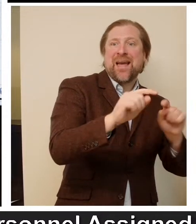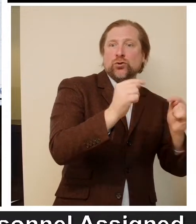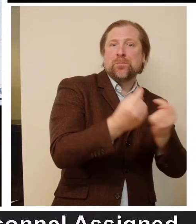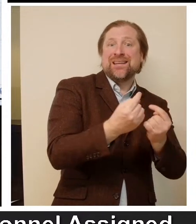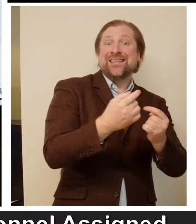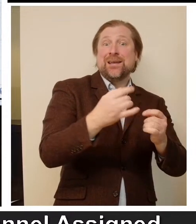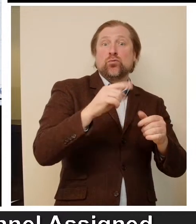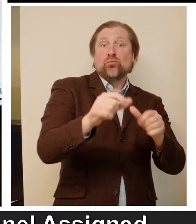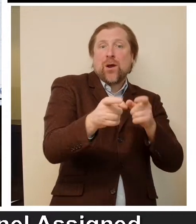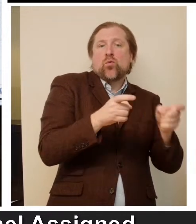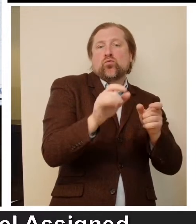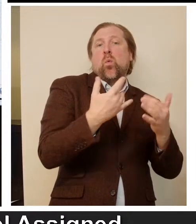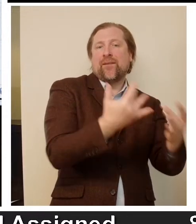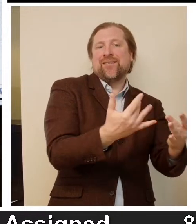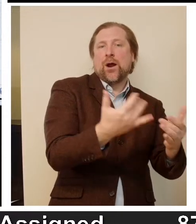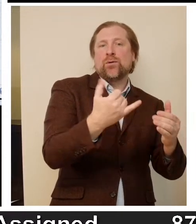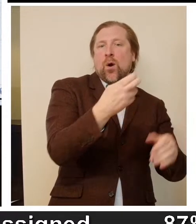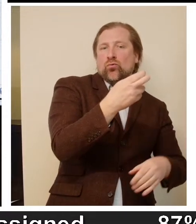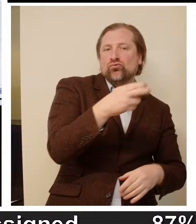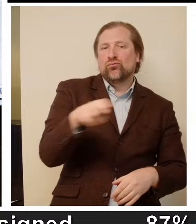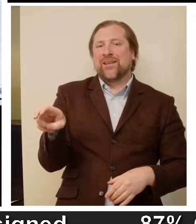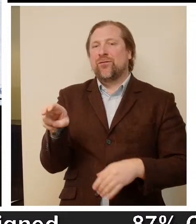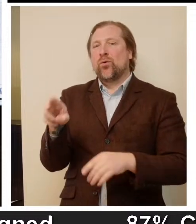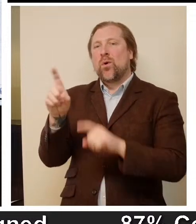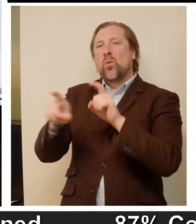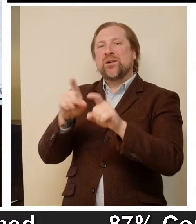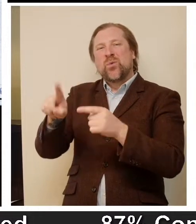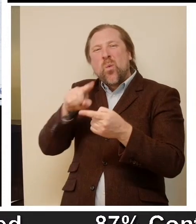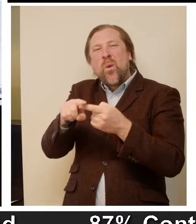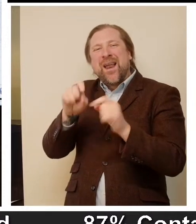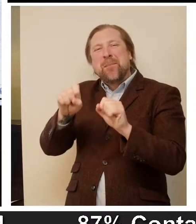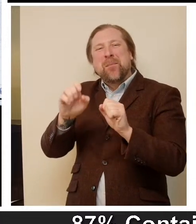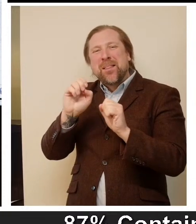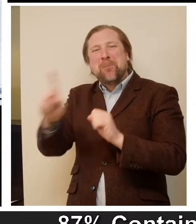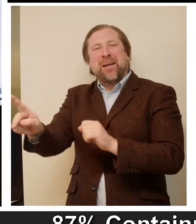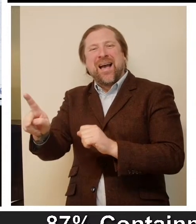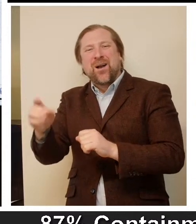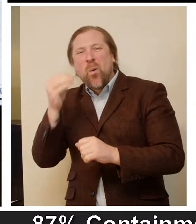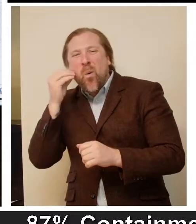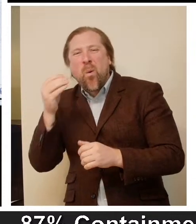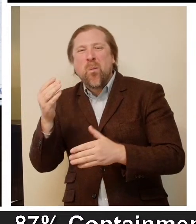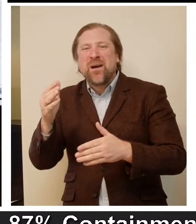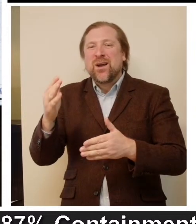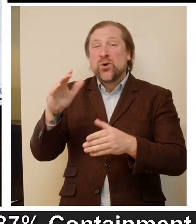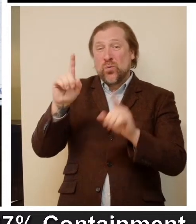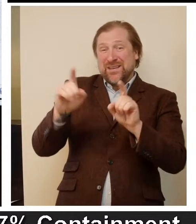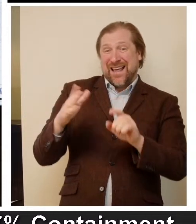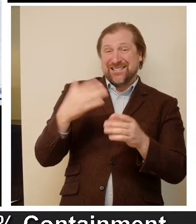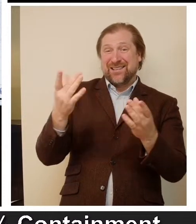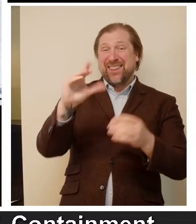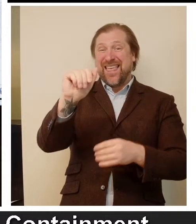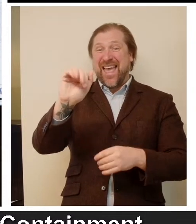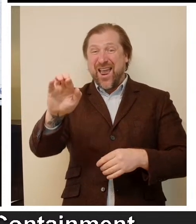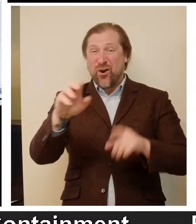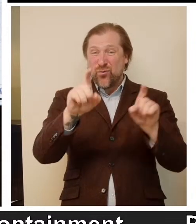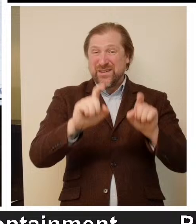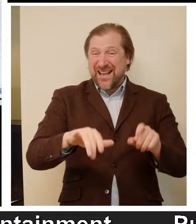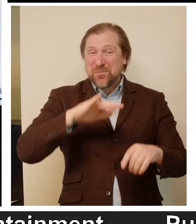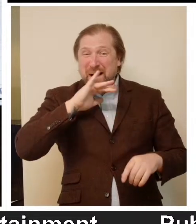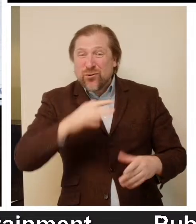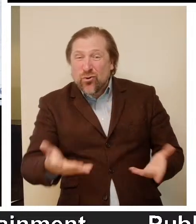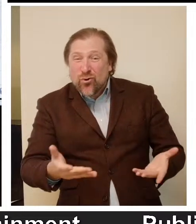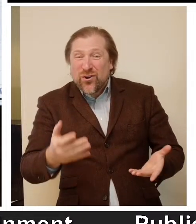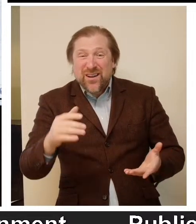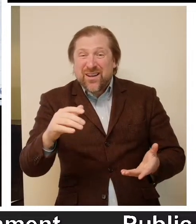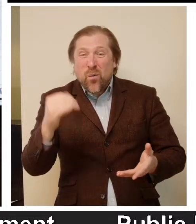suppressing the fire. Now we're getting more and more questions about when I go back in, will my air be tested, will my soil be tested, and what if